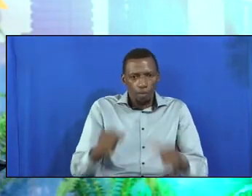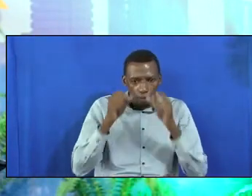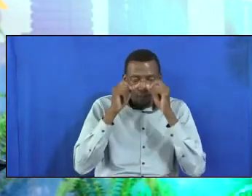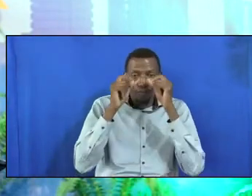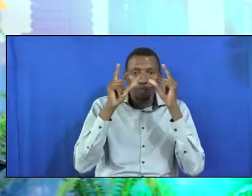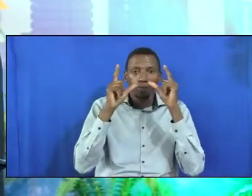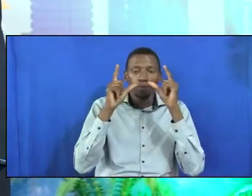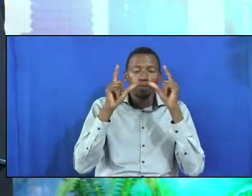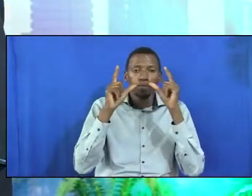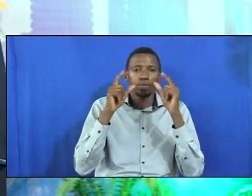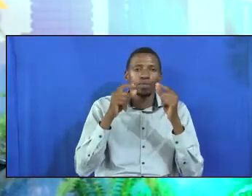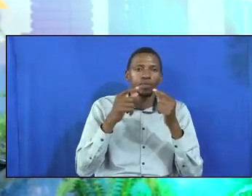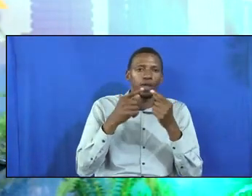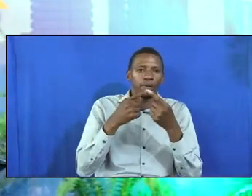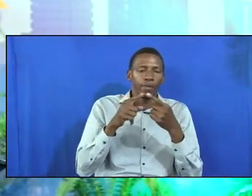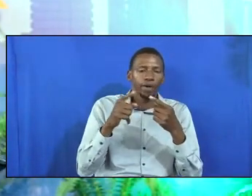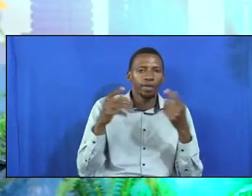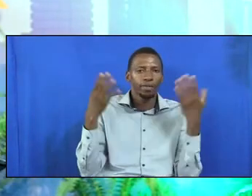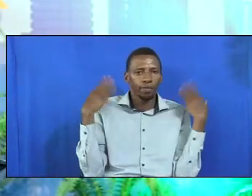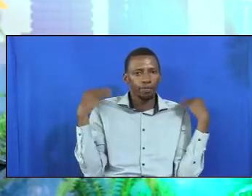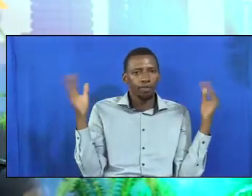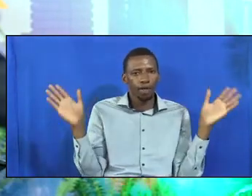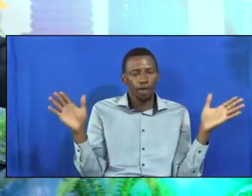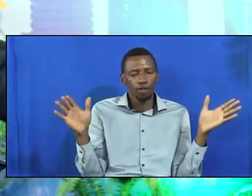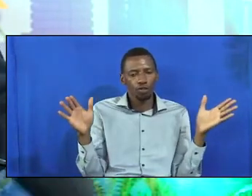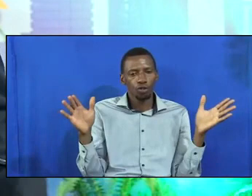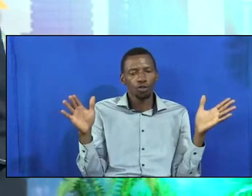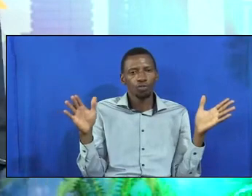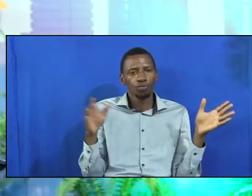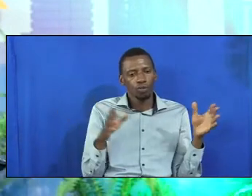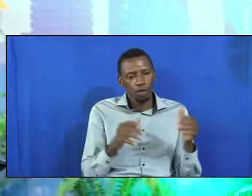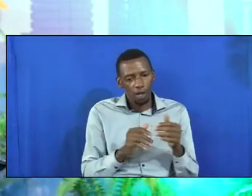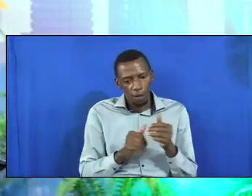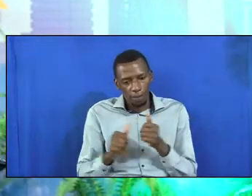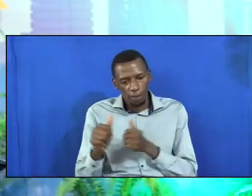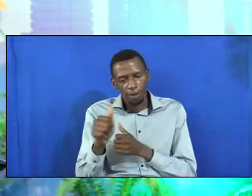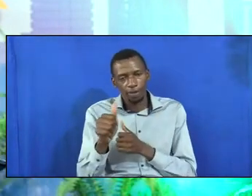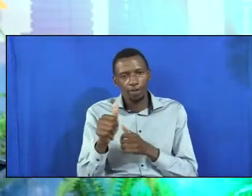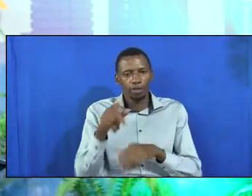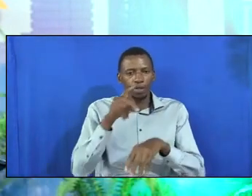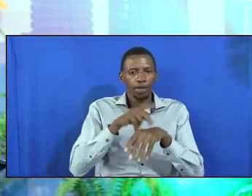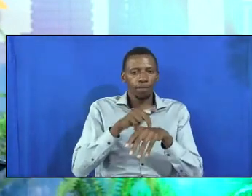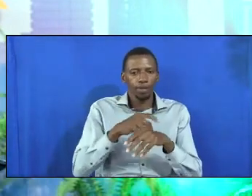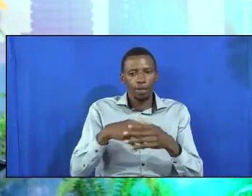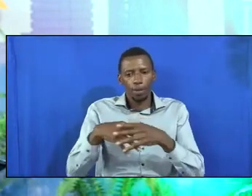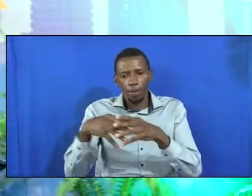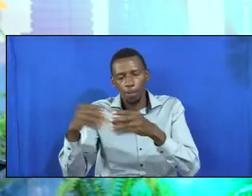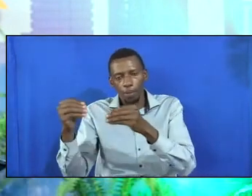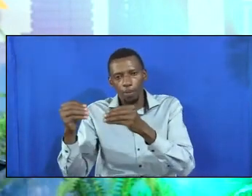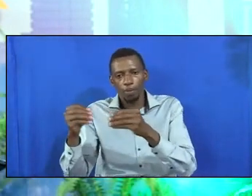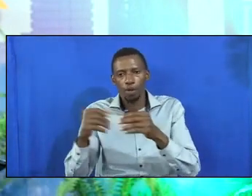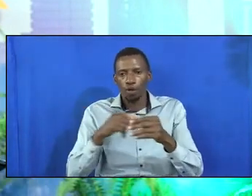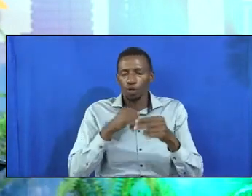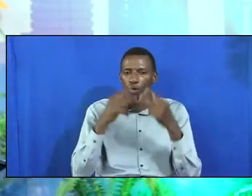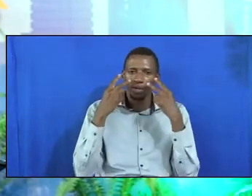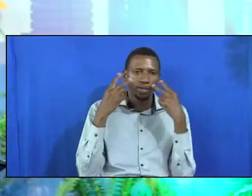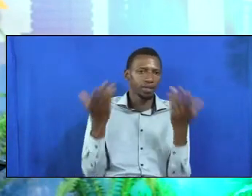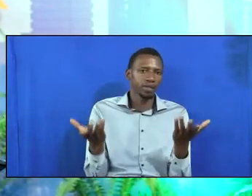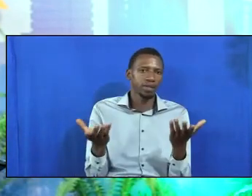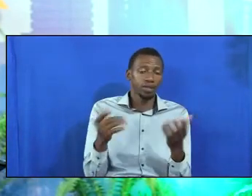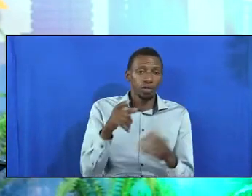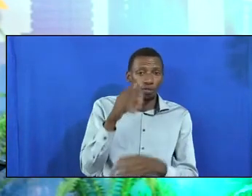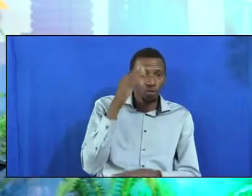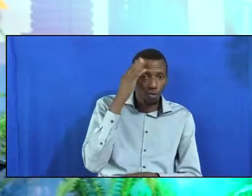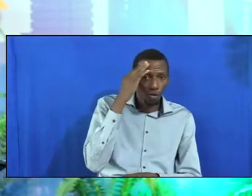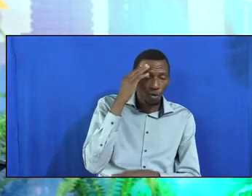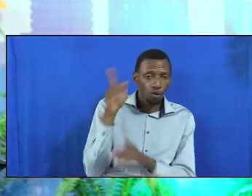open. But you know, the angel passes there. Peter passes there. They don't recognize. You know, even these eyes, God has to command